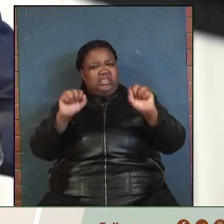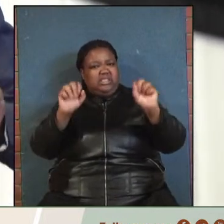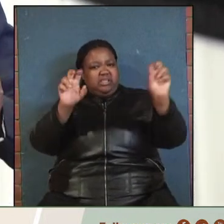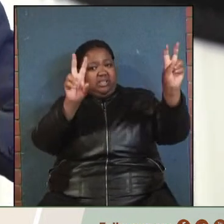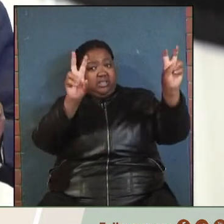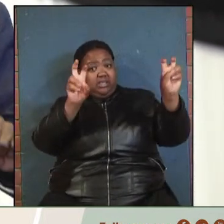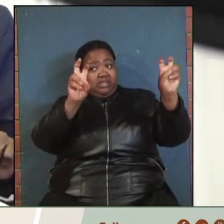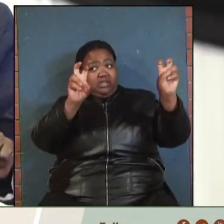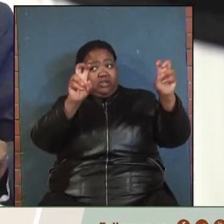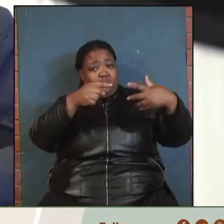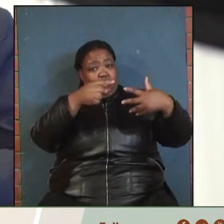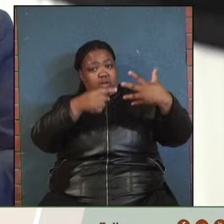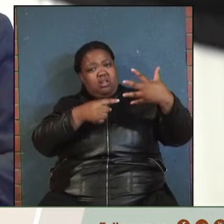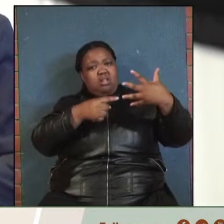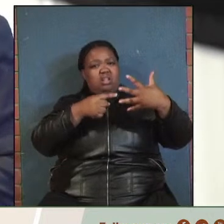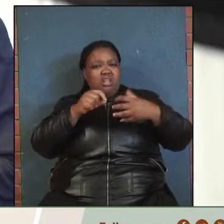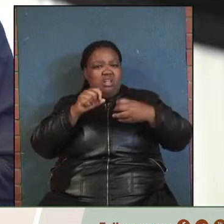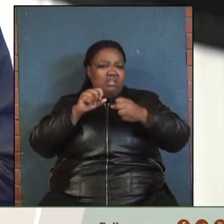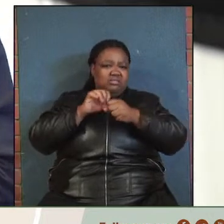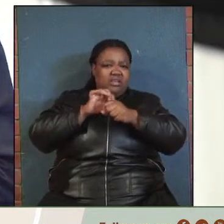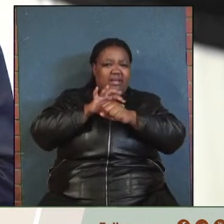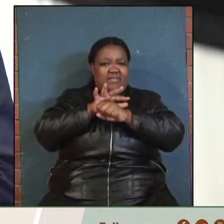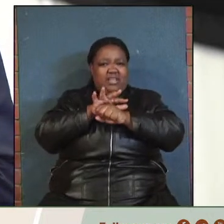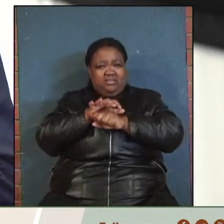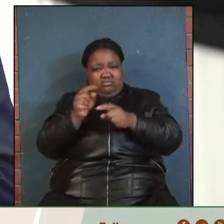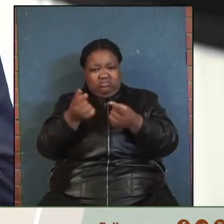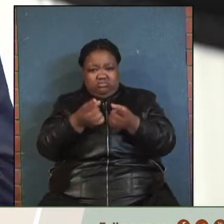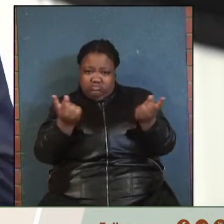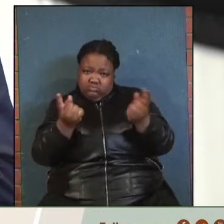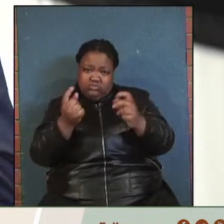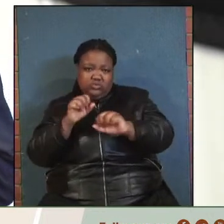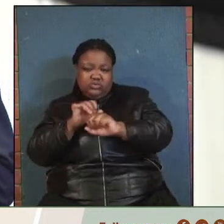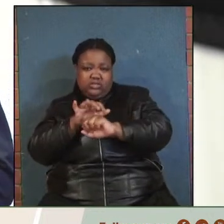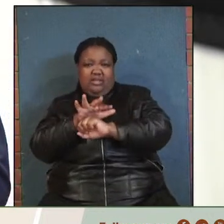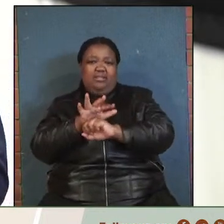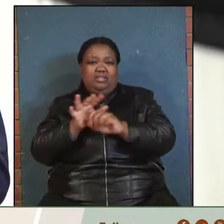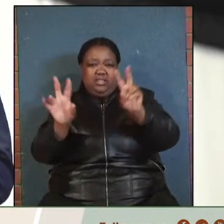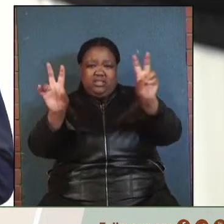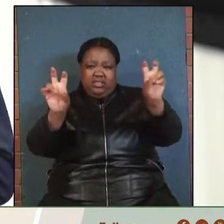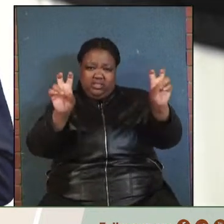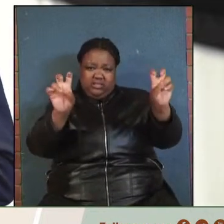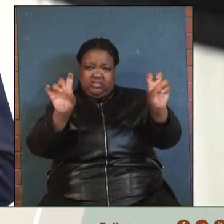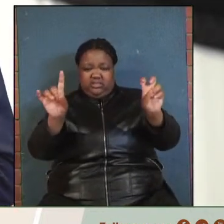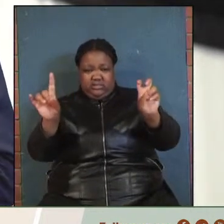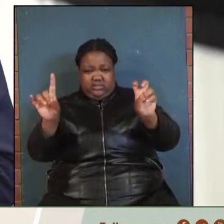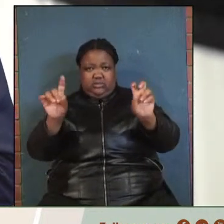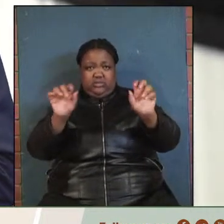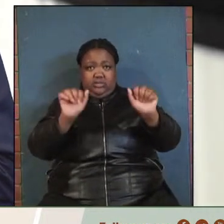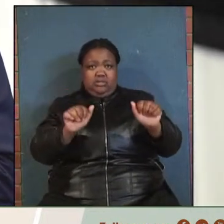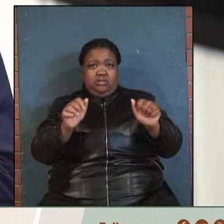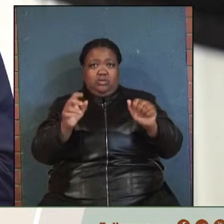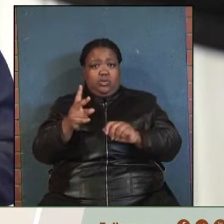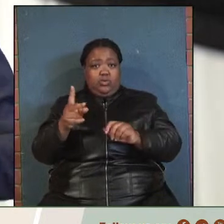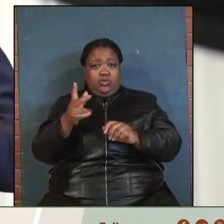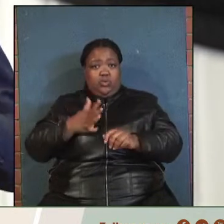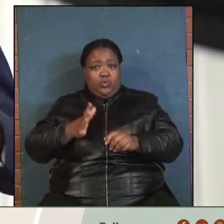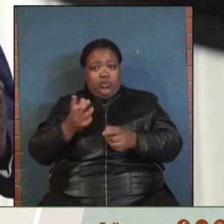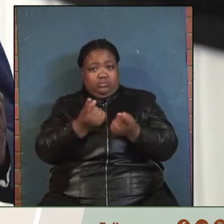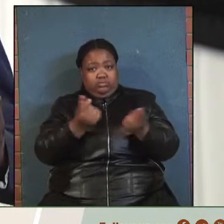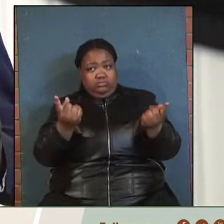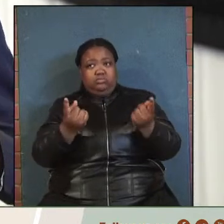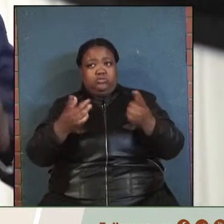that affect you on a daily basis. And we wanted you to